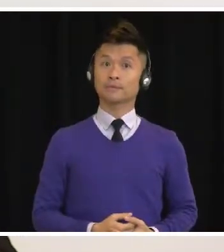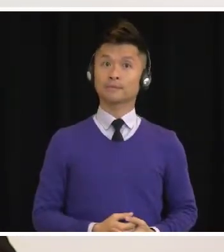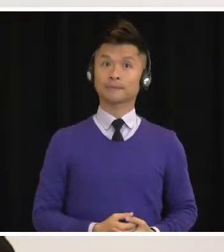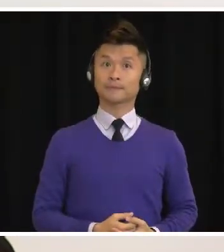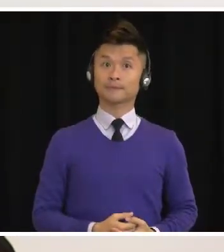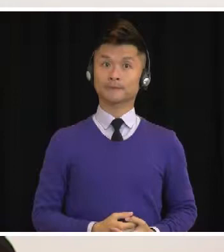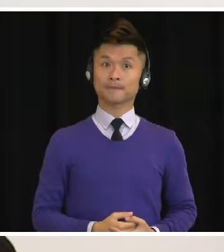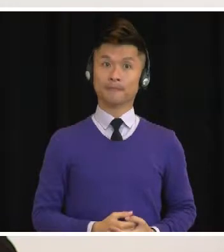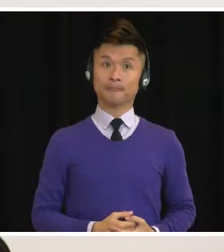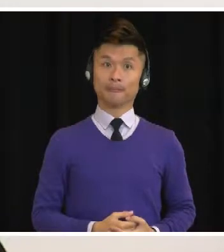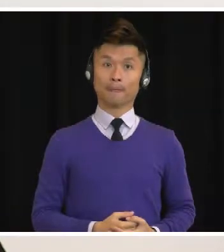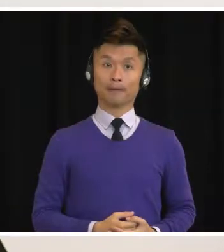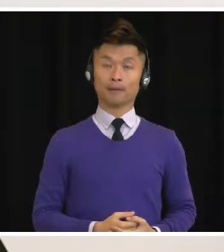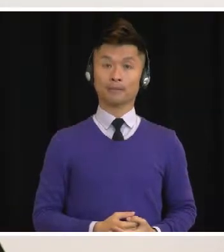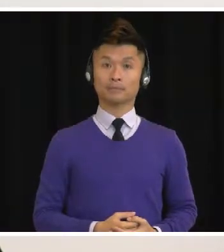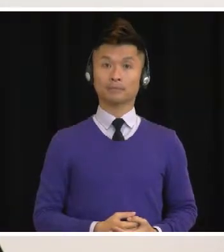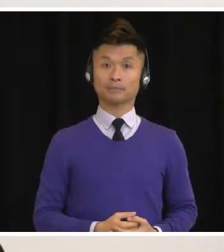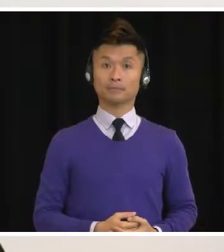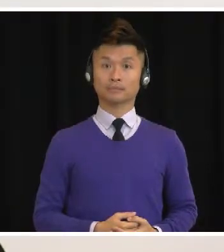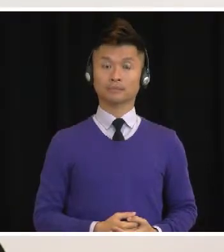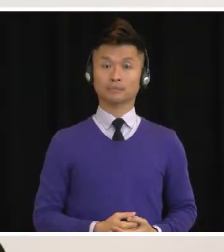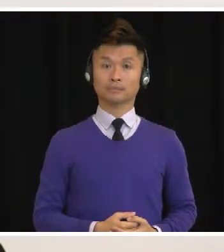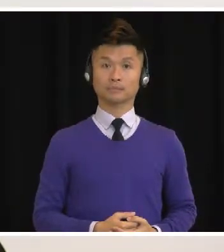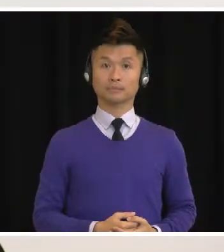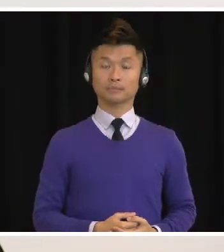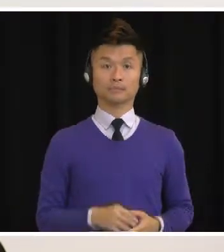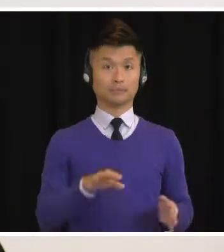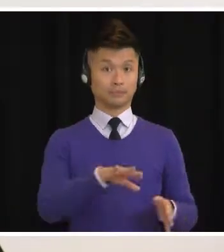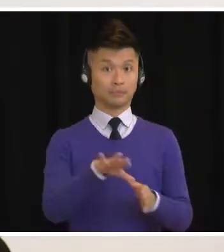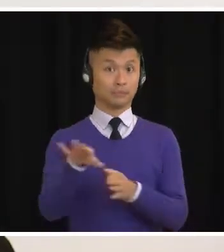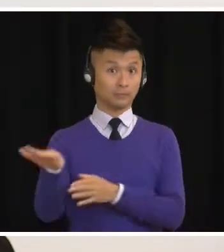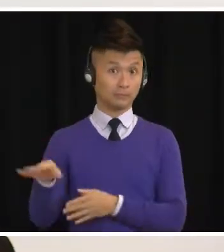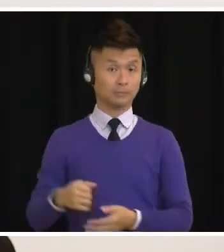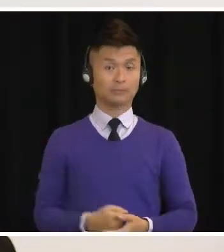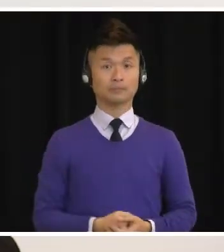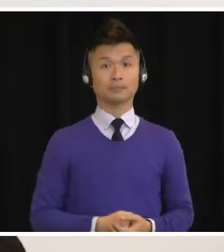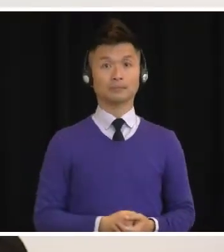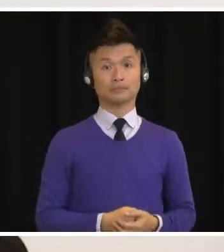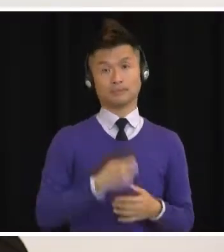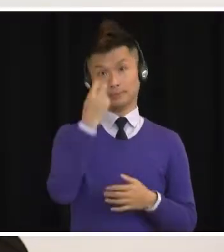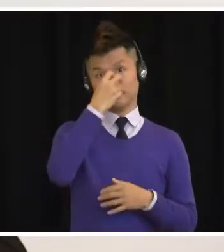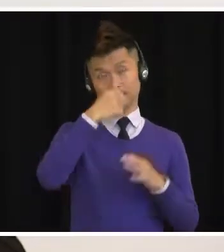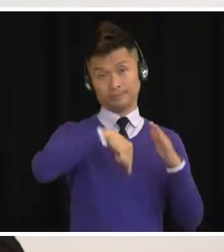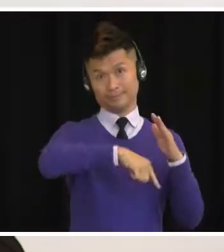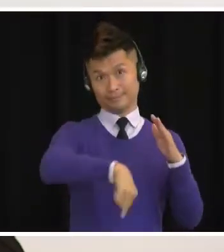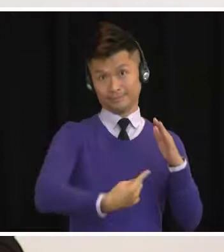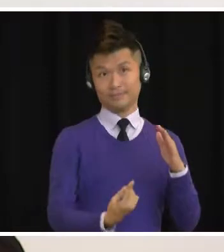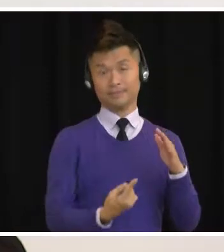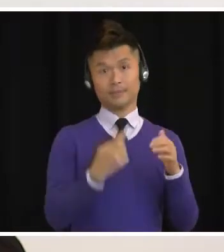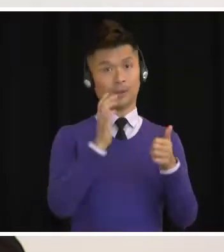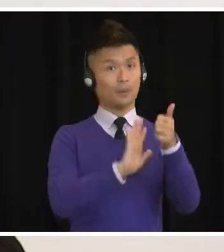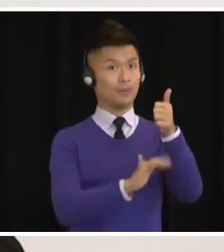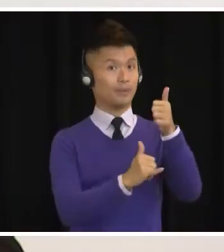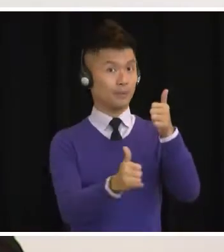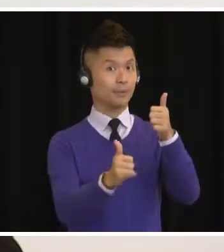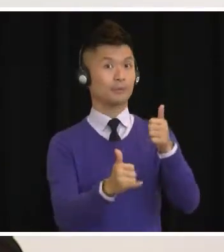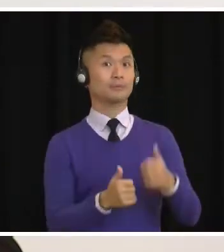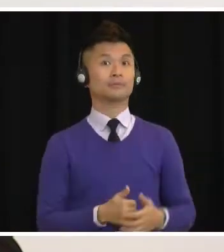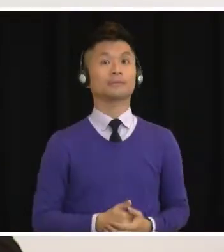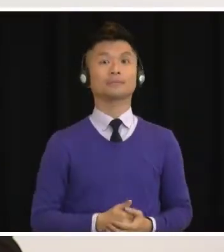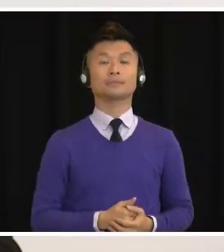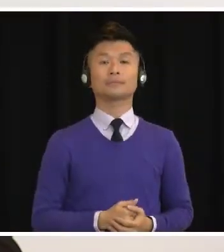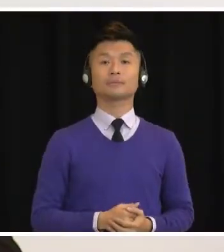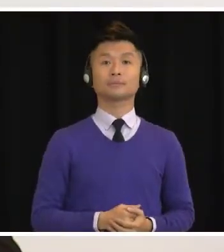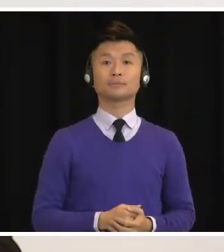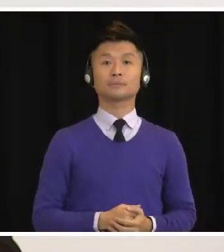subjects that the control yuan dealt with. What were the cases? What were the results?